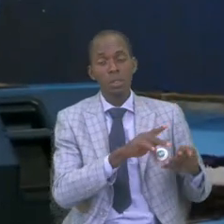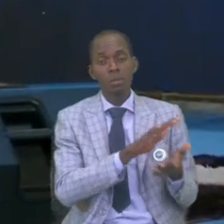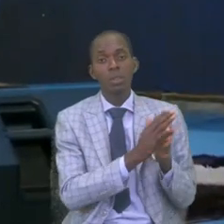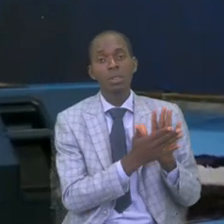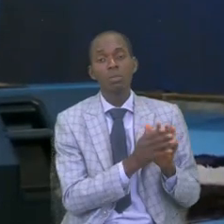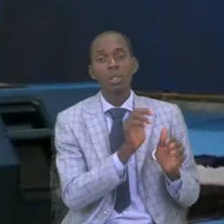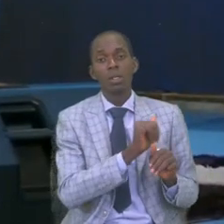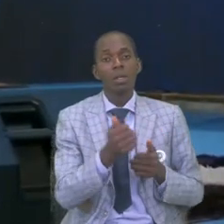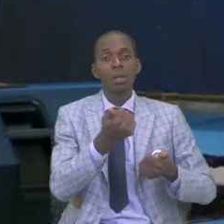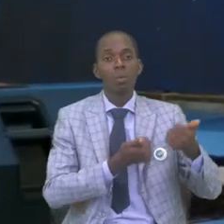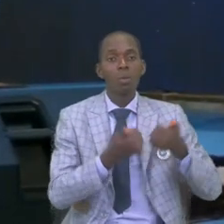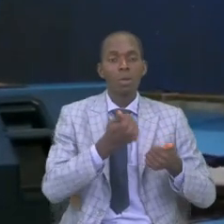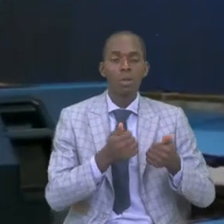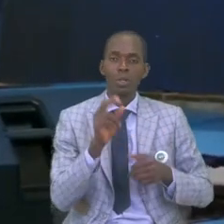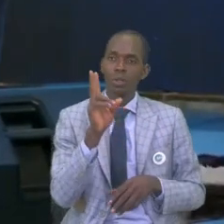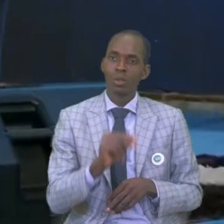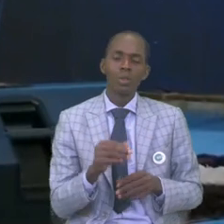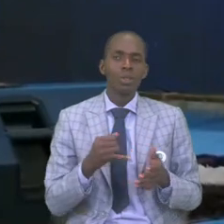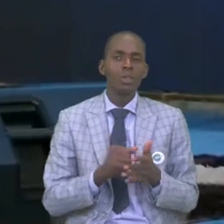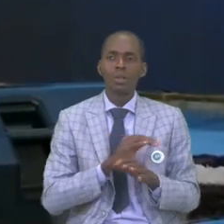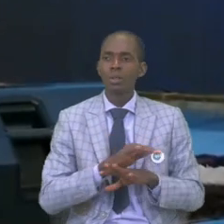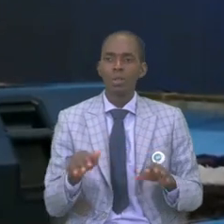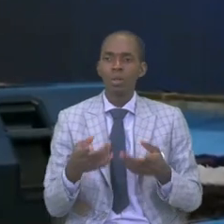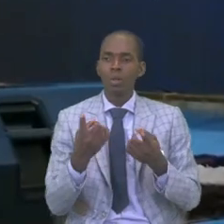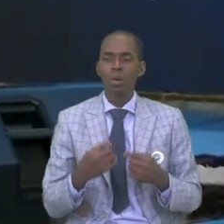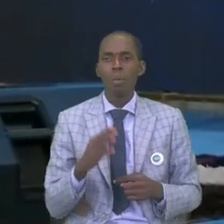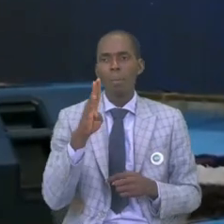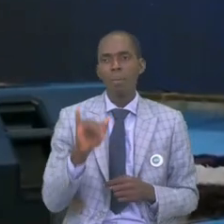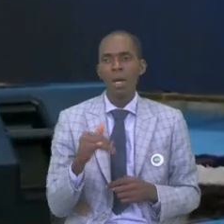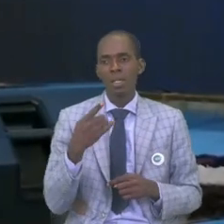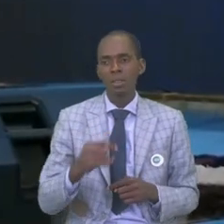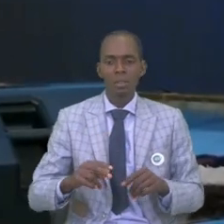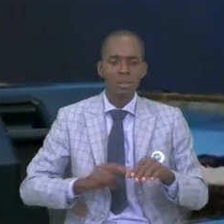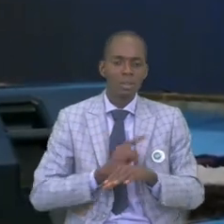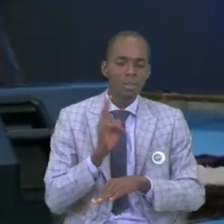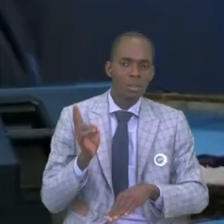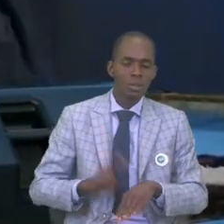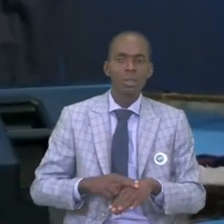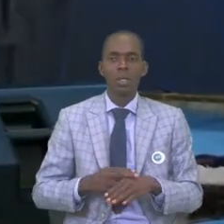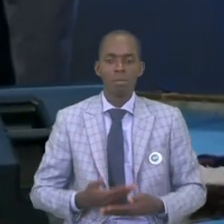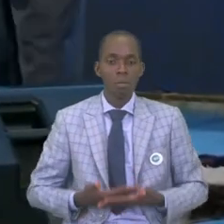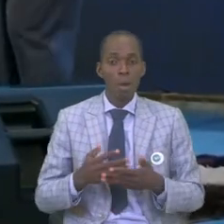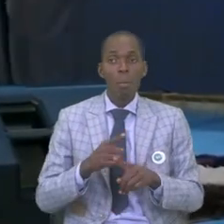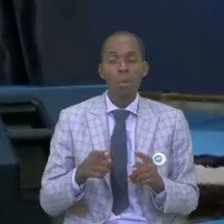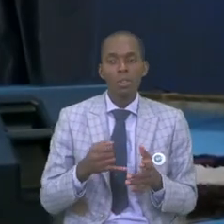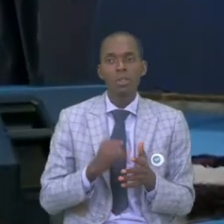doesn't come by the natural birth, it comes by the spiritual birth. He that believeth